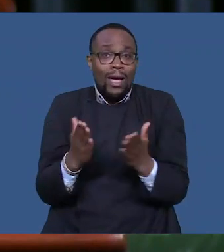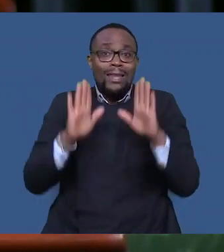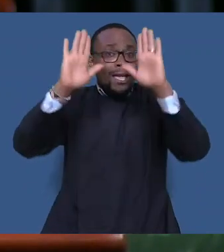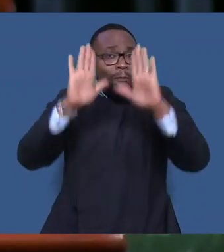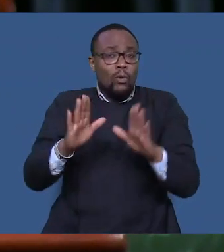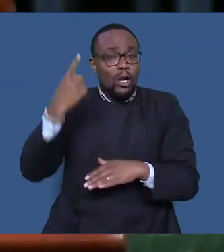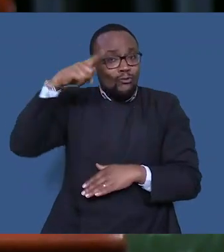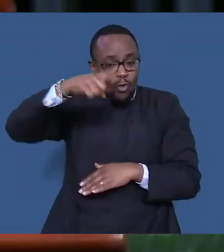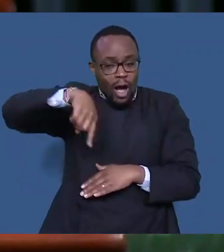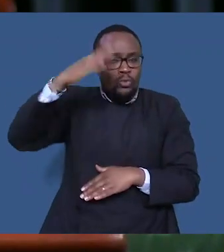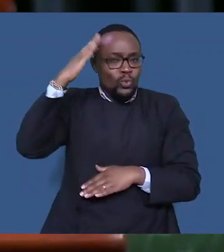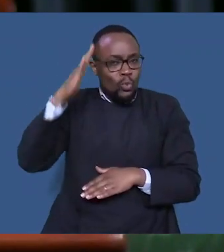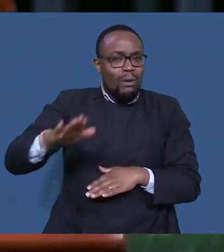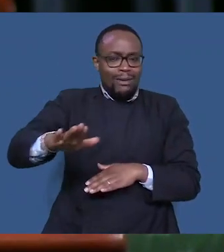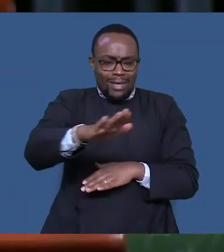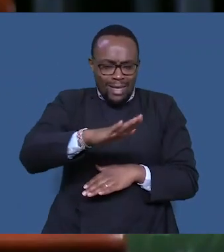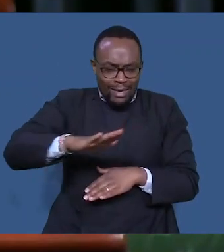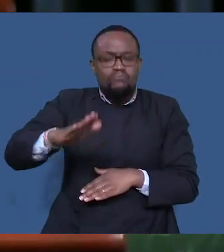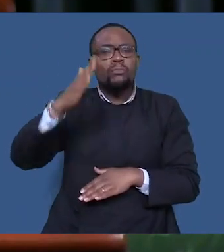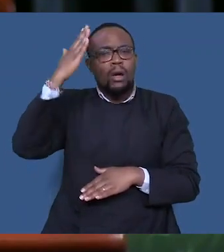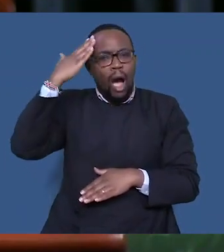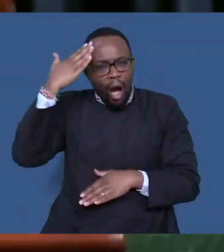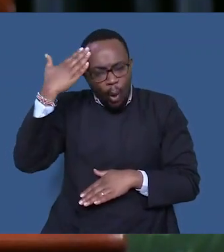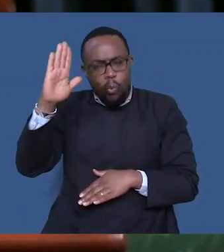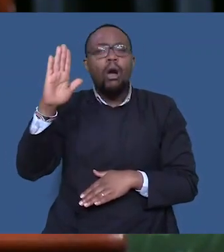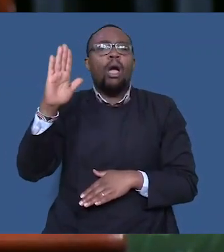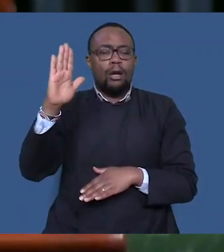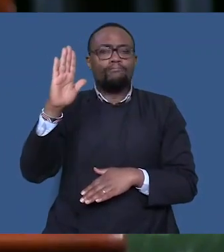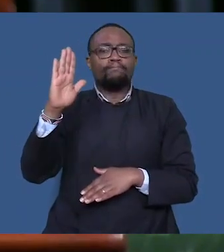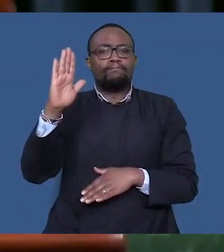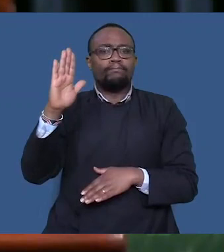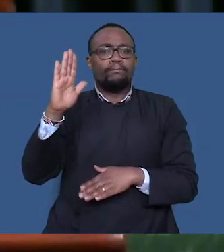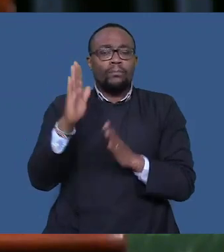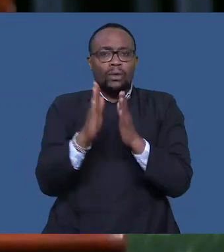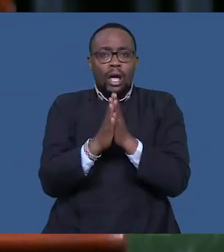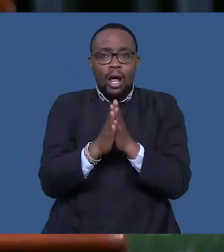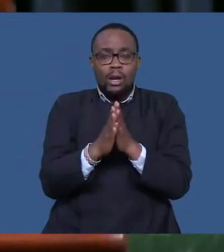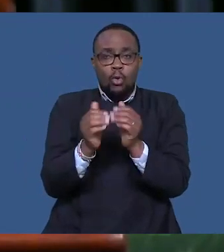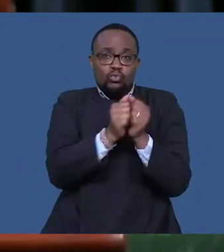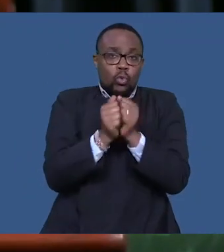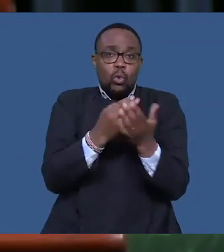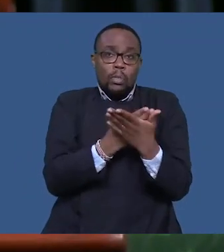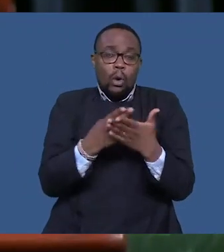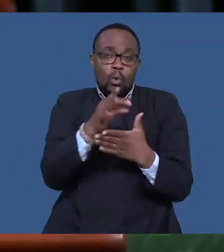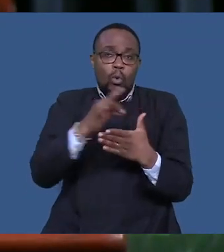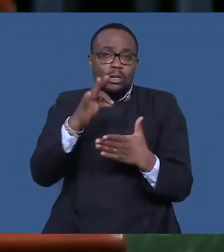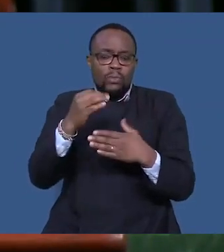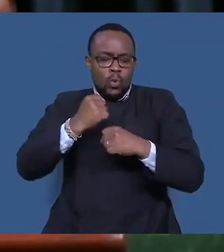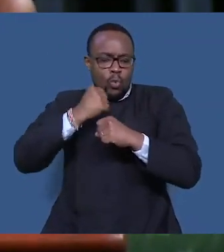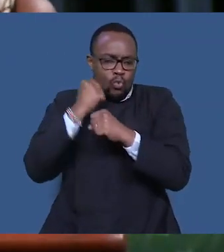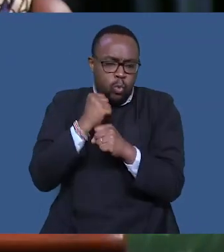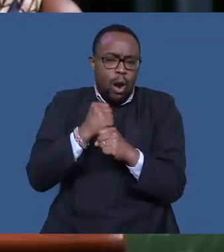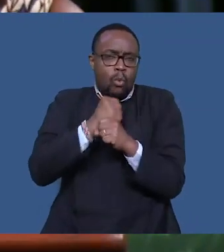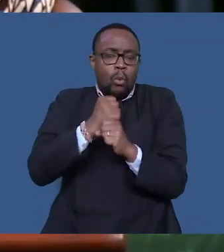us to know these areas, to be familiar and to be familiar with them and to partner with the Holy Spirit to reveal to us, what is